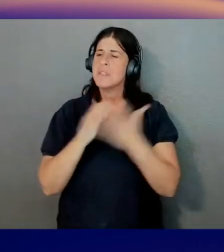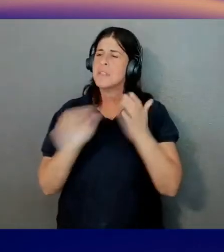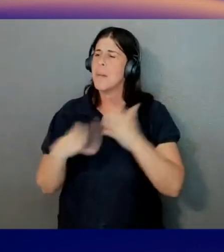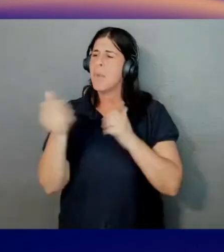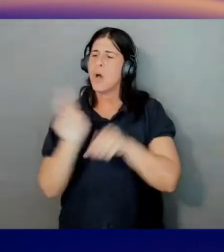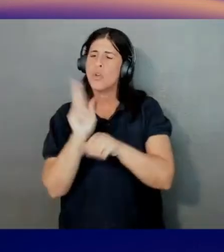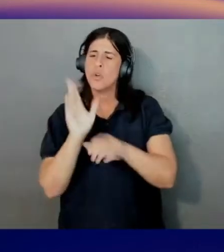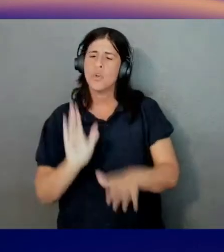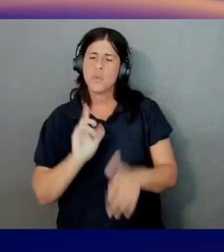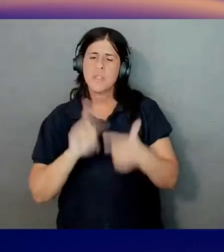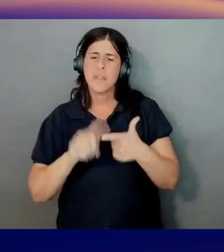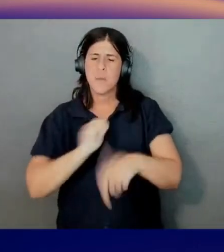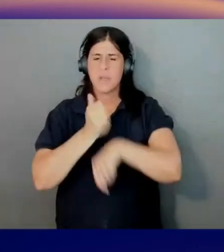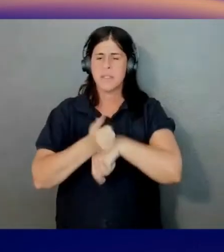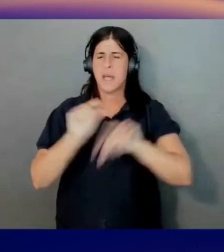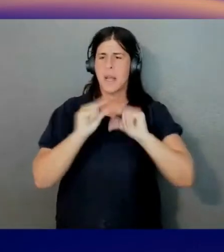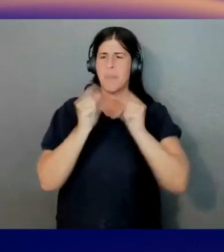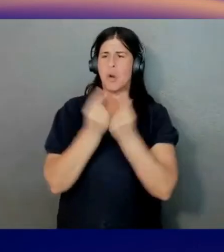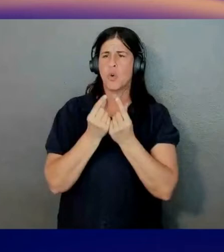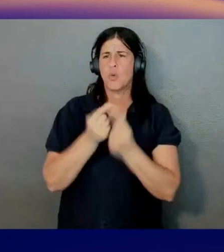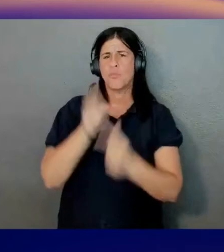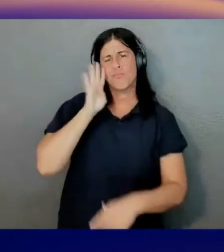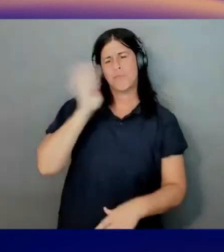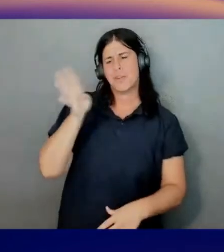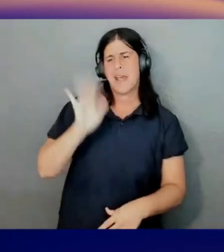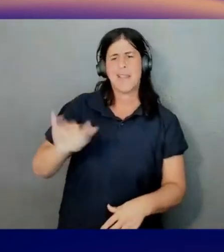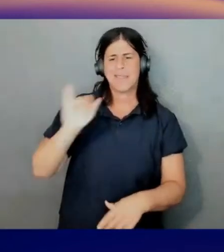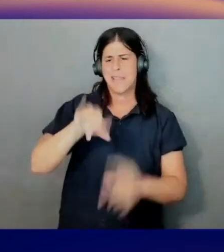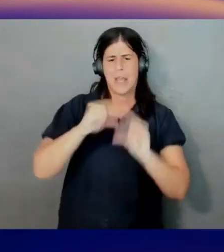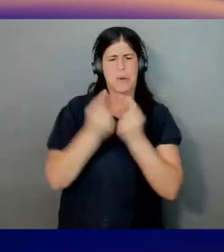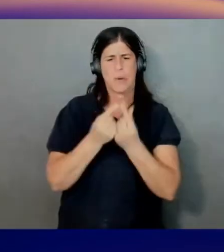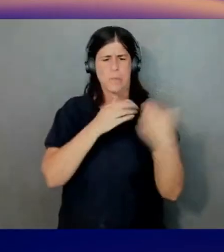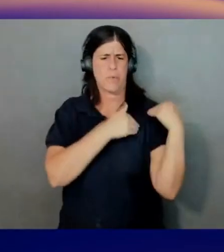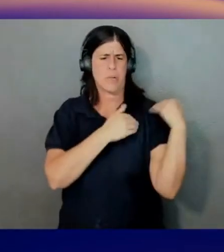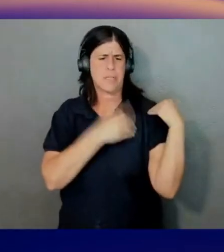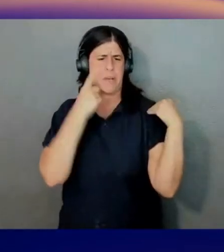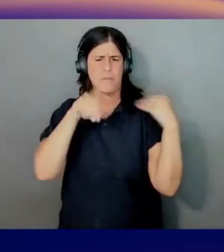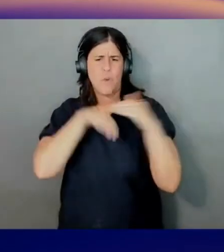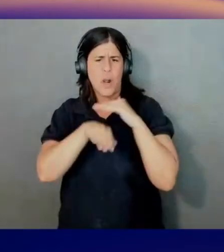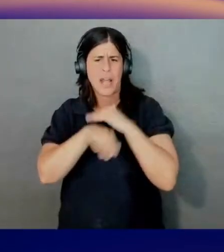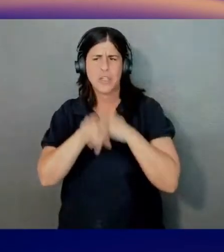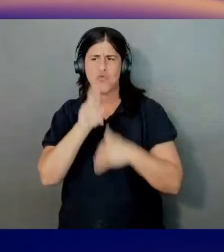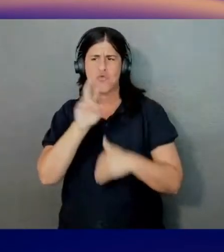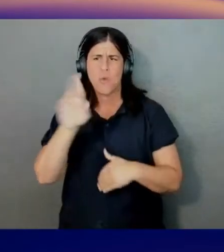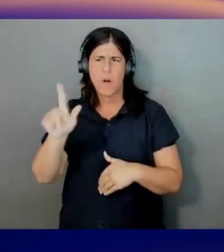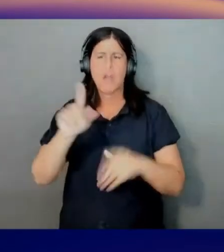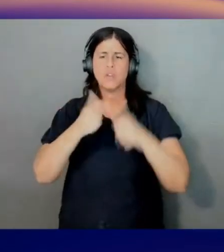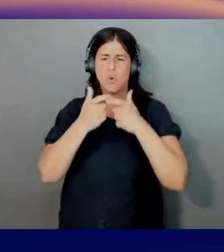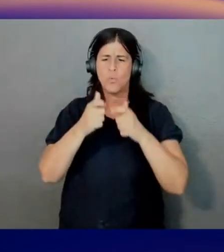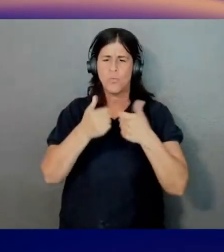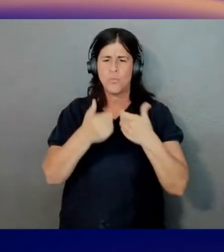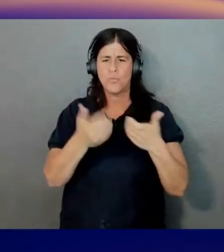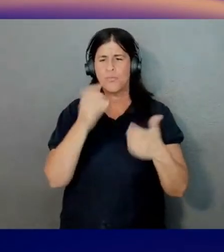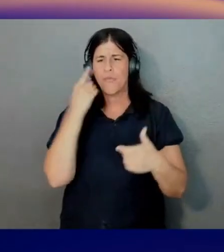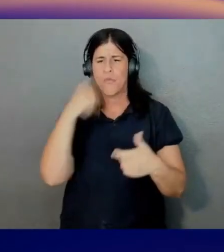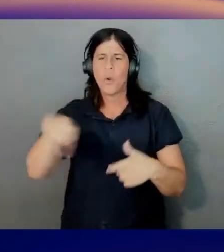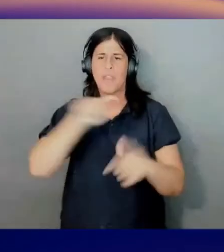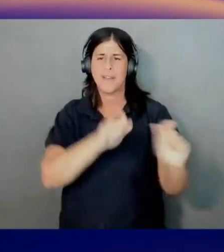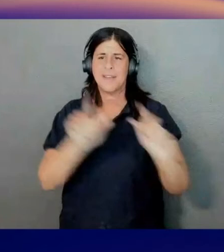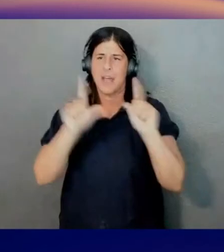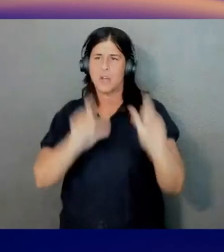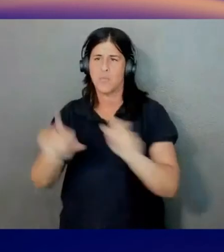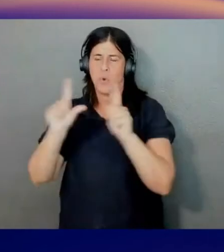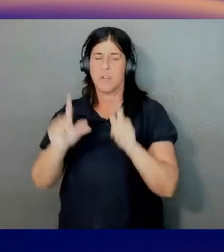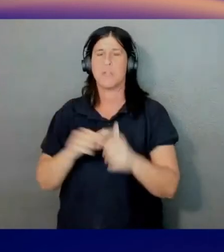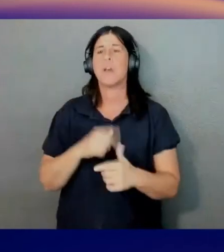create a group, pretend that that group responsible for accessing your OpenSearch dashboards. And then what